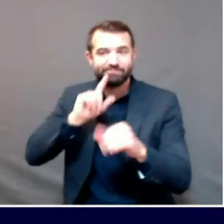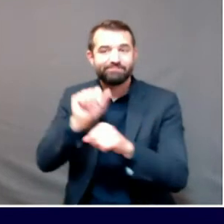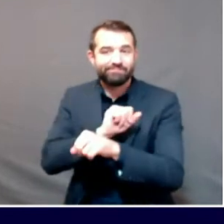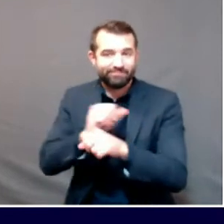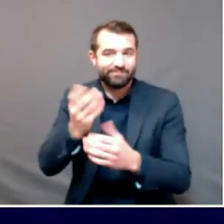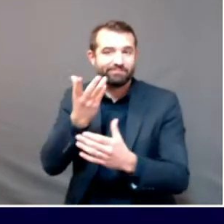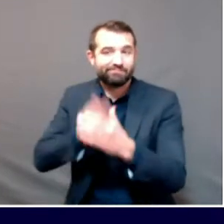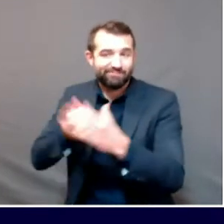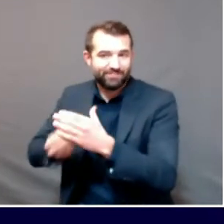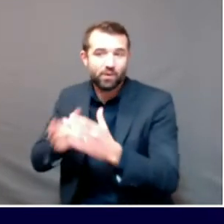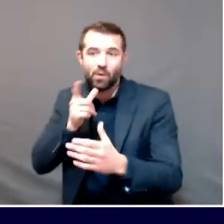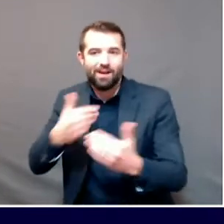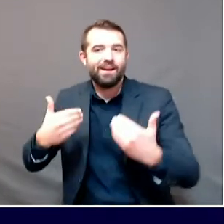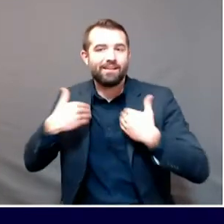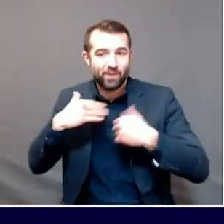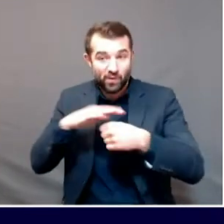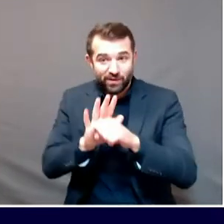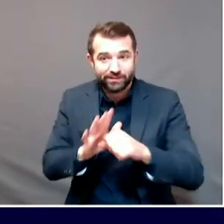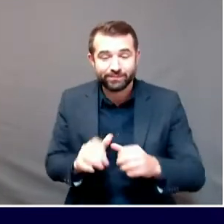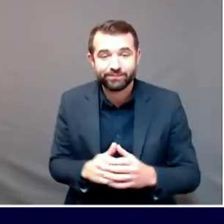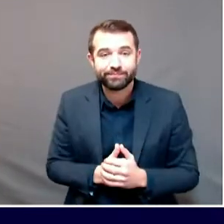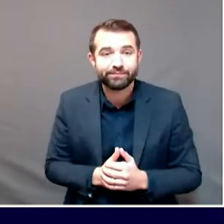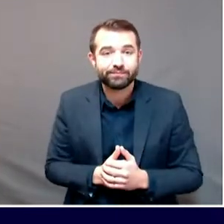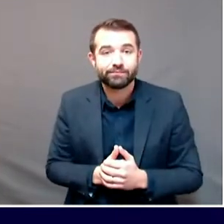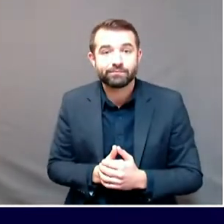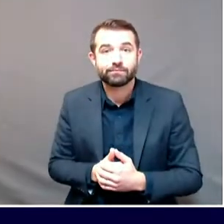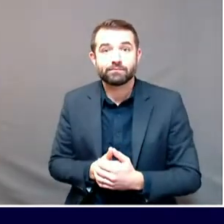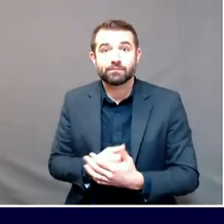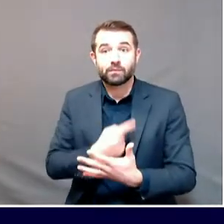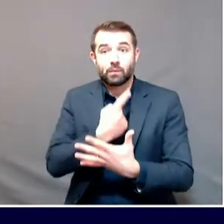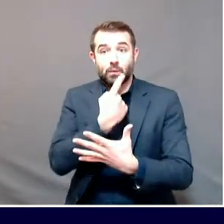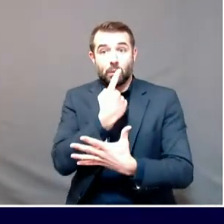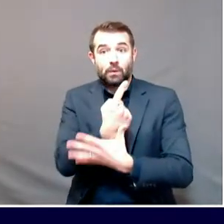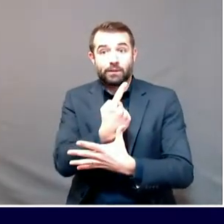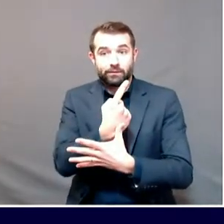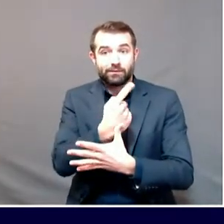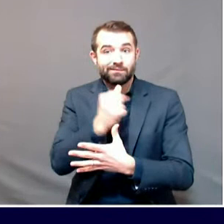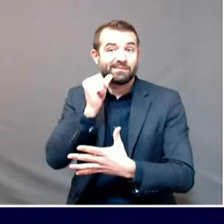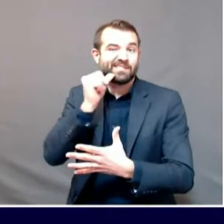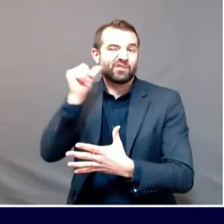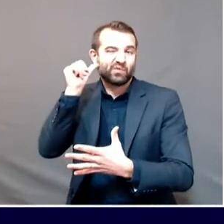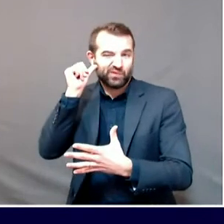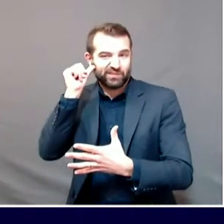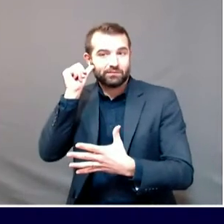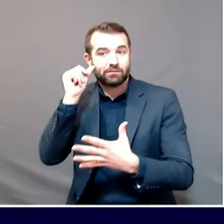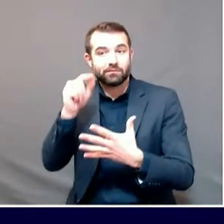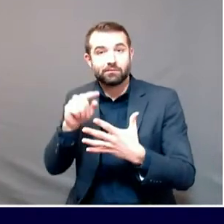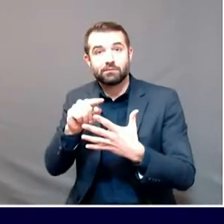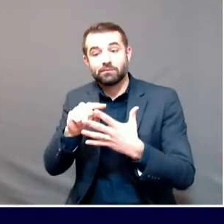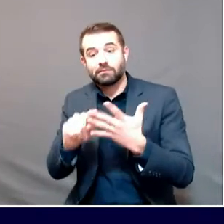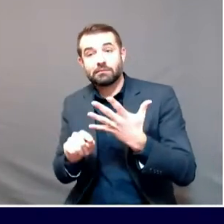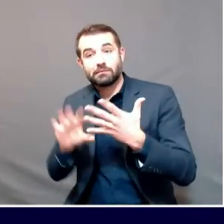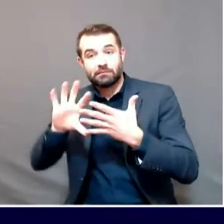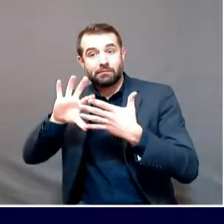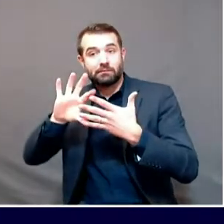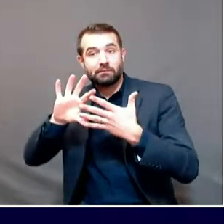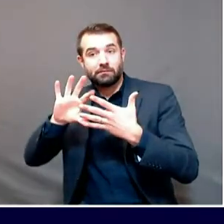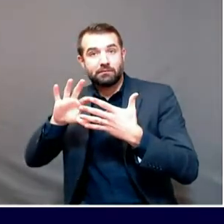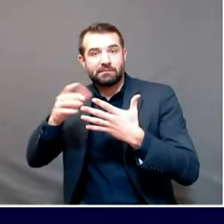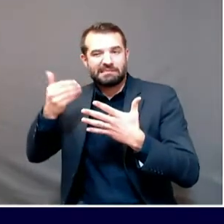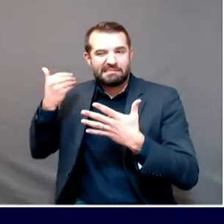COVID-19. One of those individuals passed away yesterday. 4 of the individuals passed away in recent